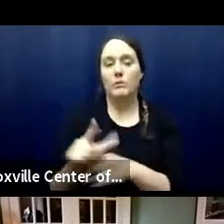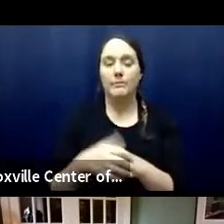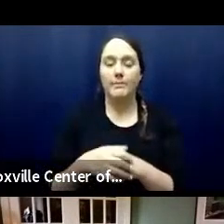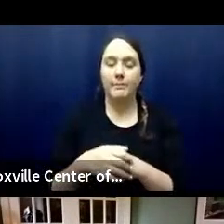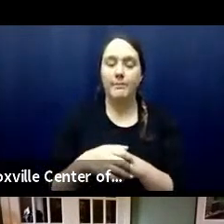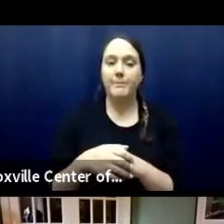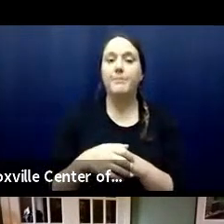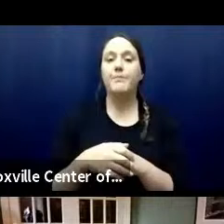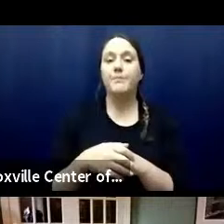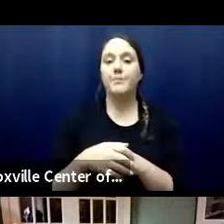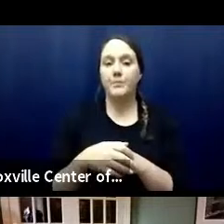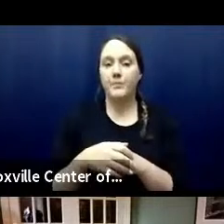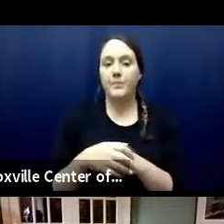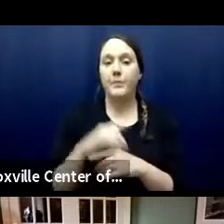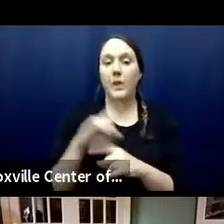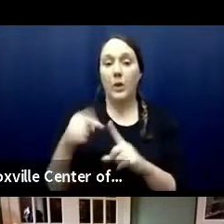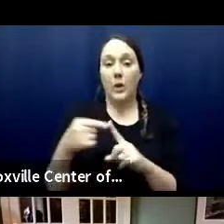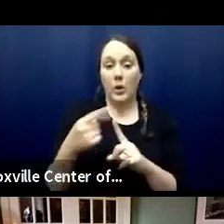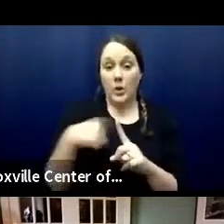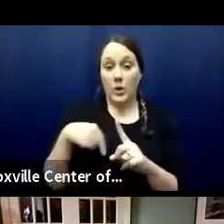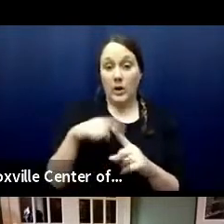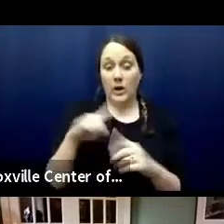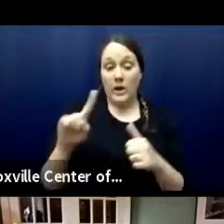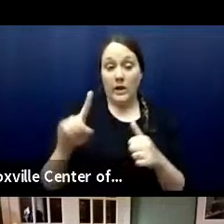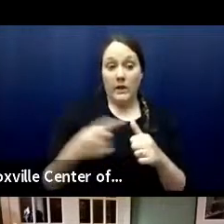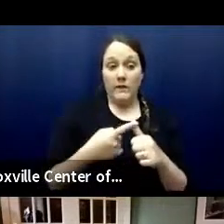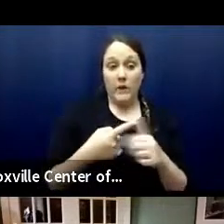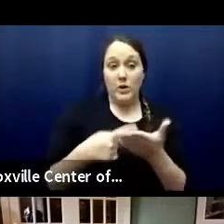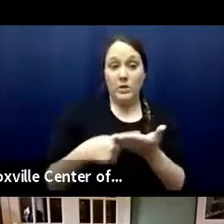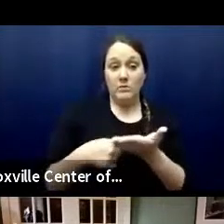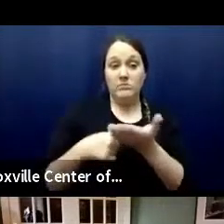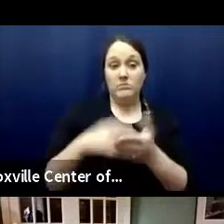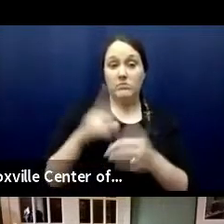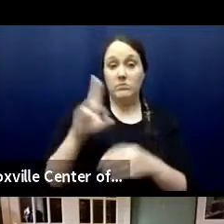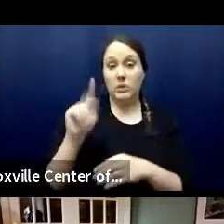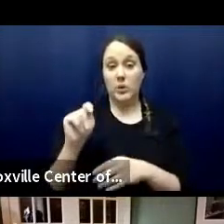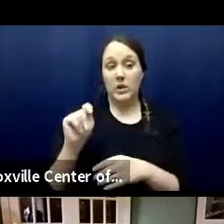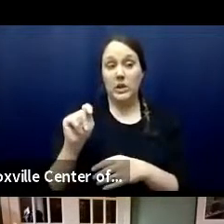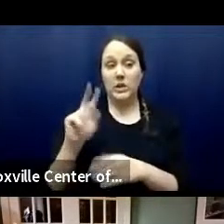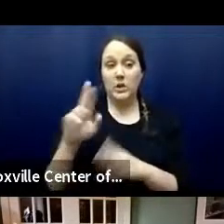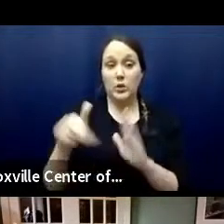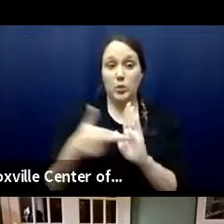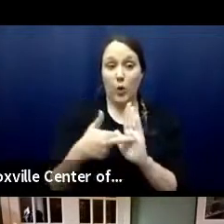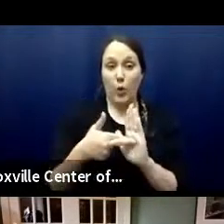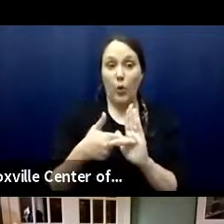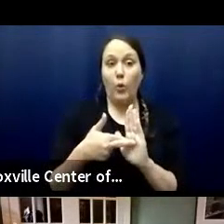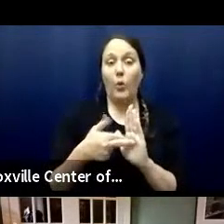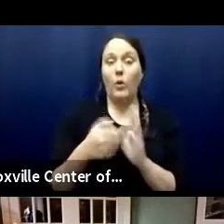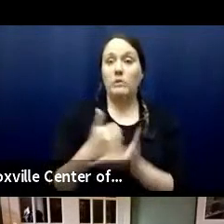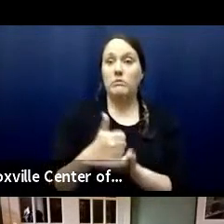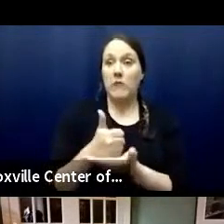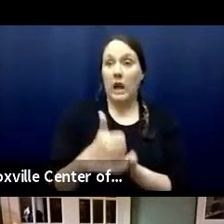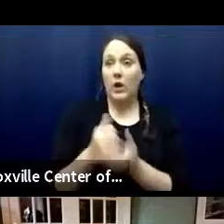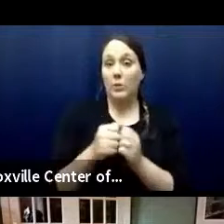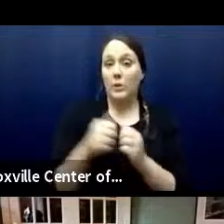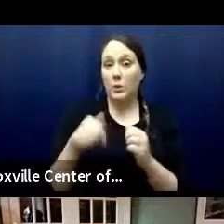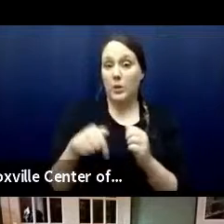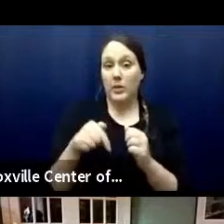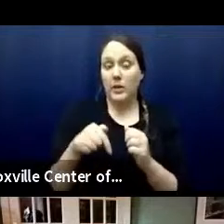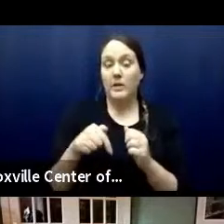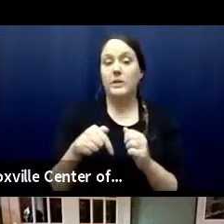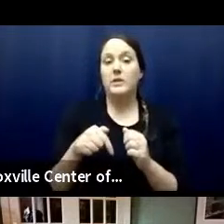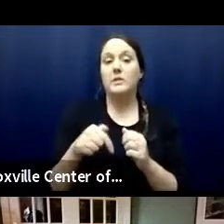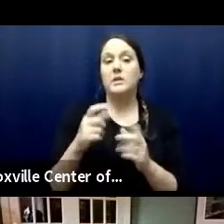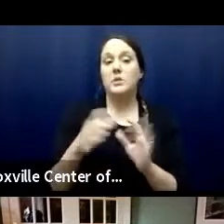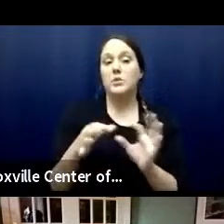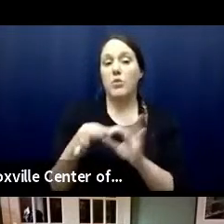And when we first discussed UT's role in sort of helping out with this, it